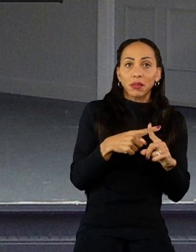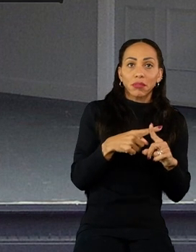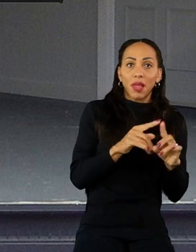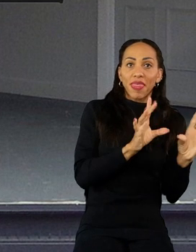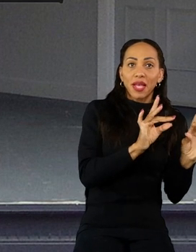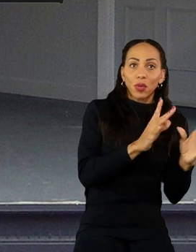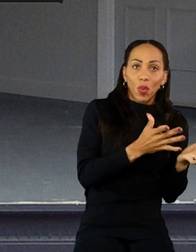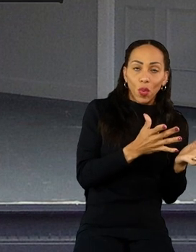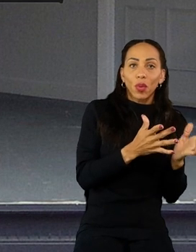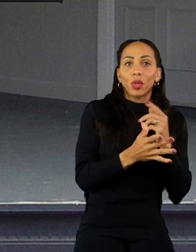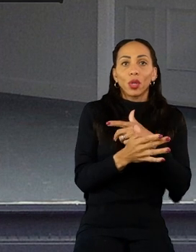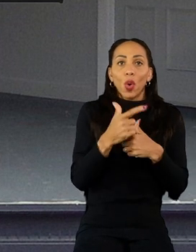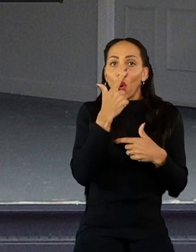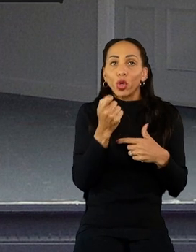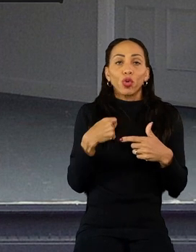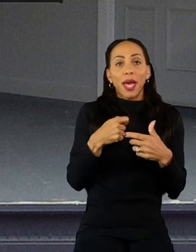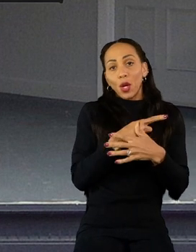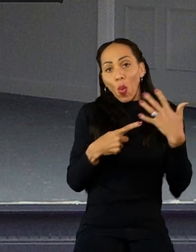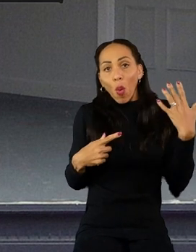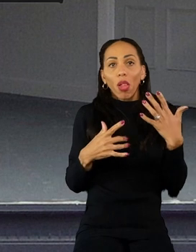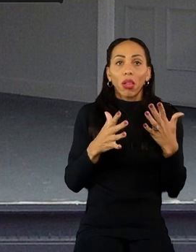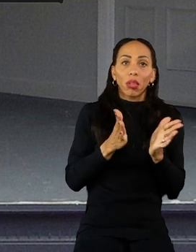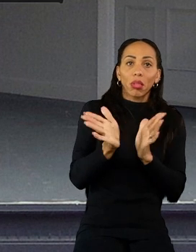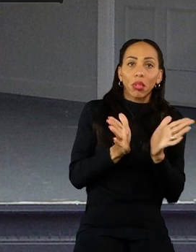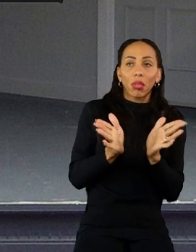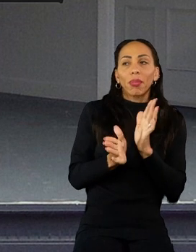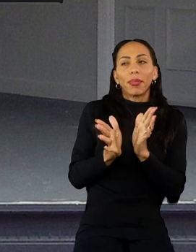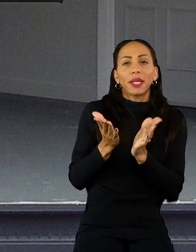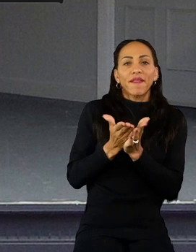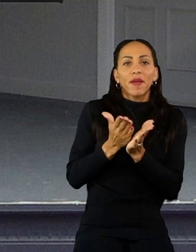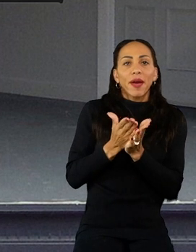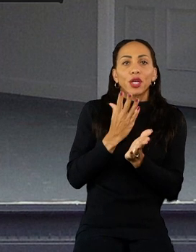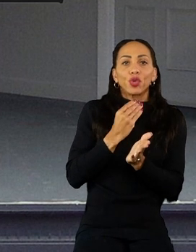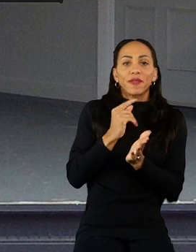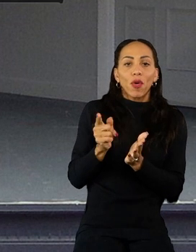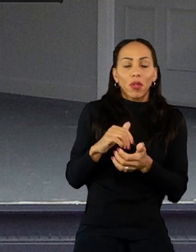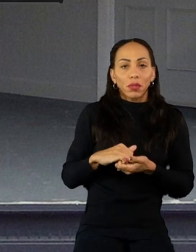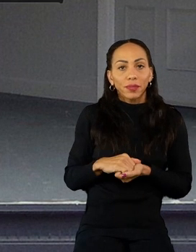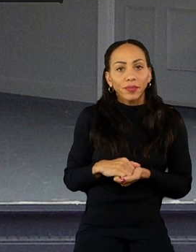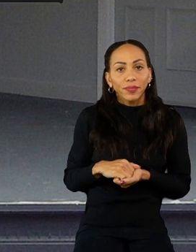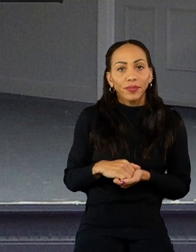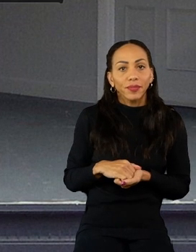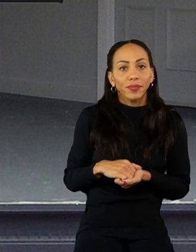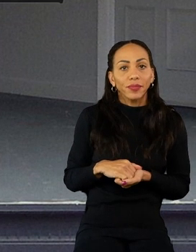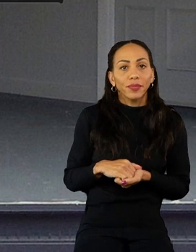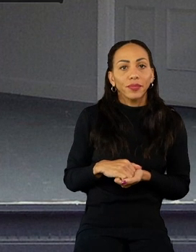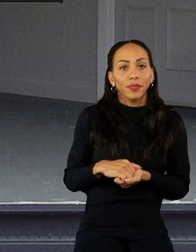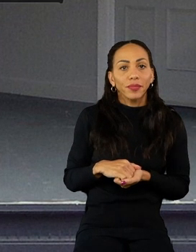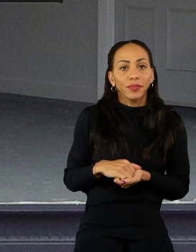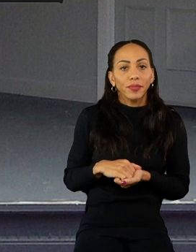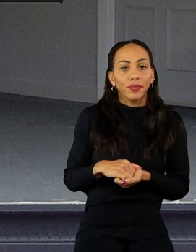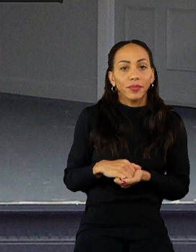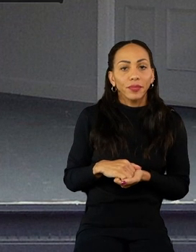does the creative stuff, or it can be ambidextrous. That's super useful. Yeah, thanks,